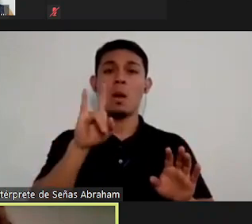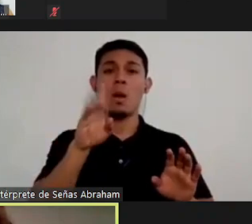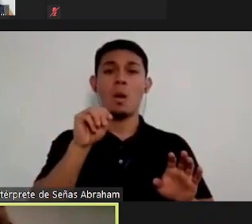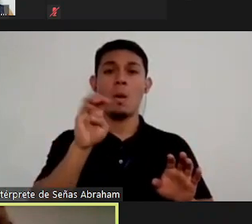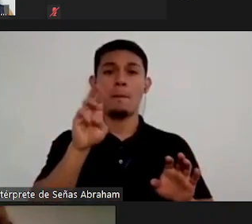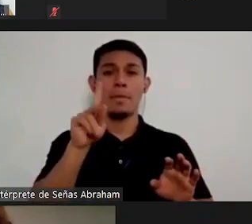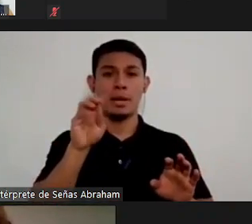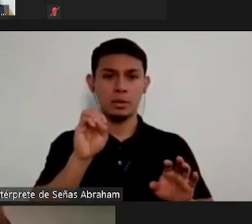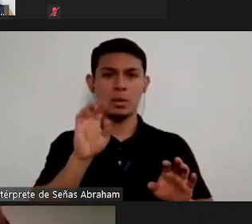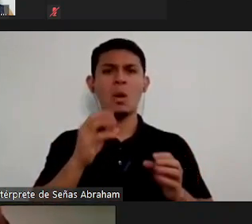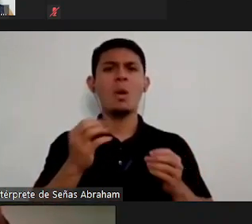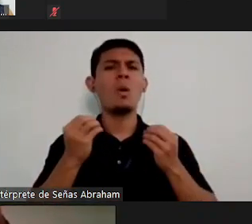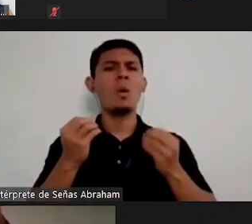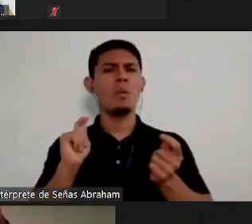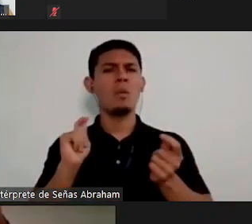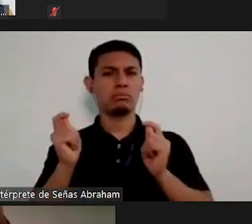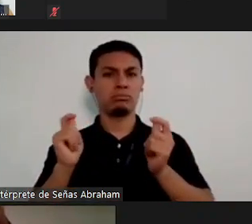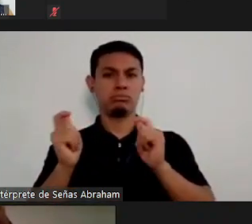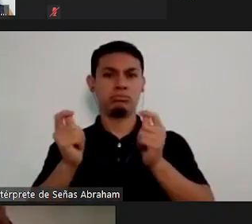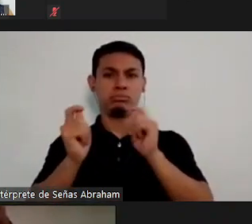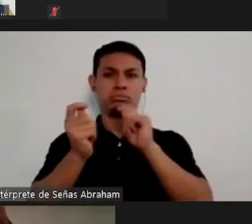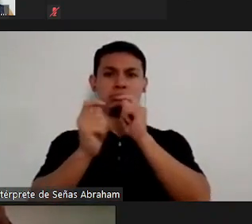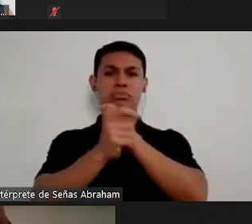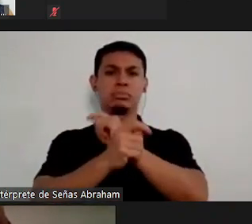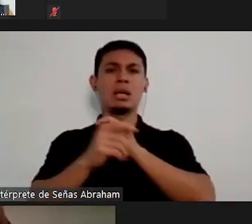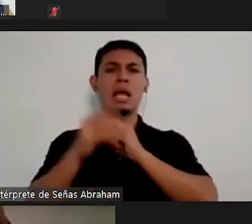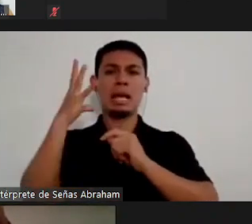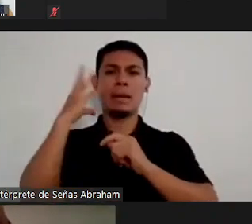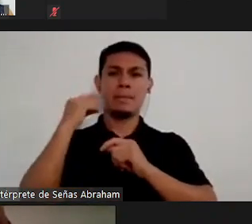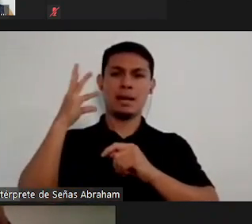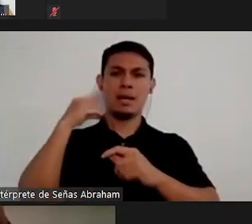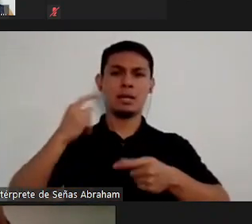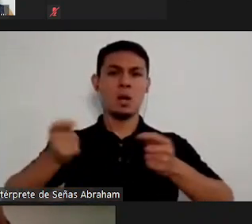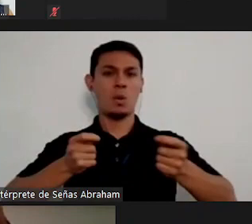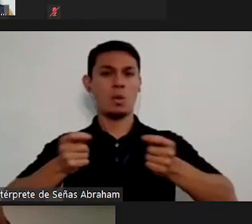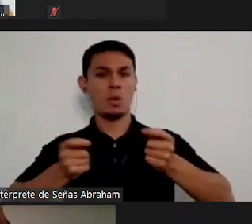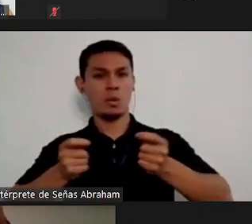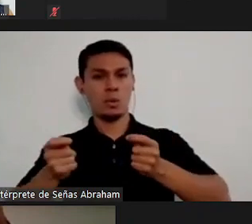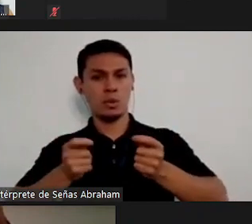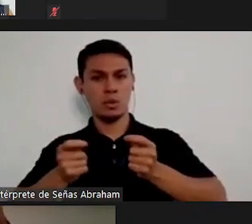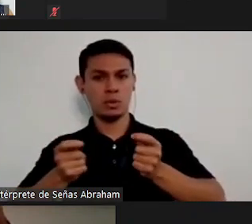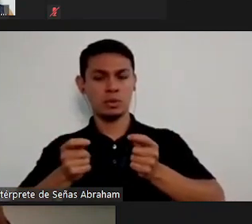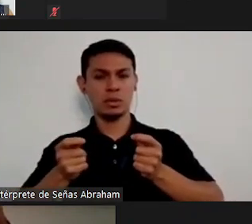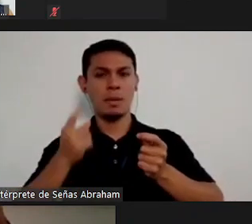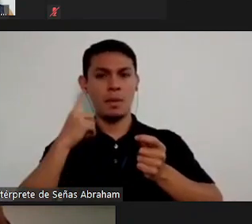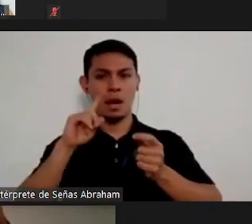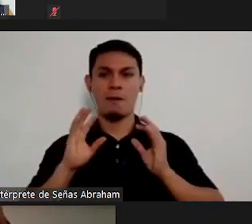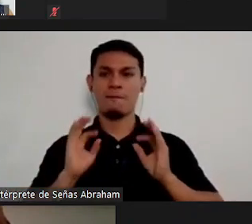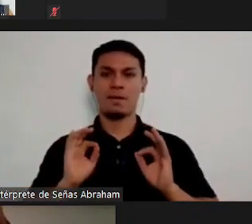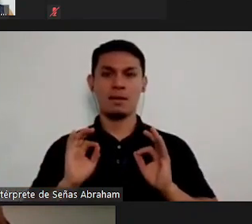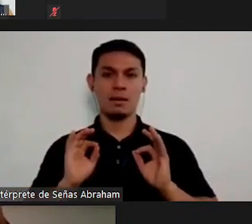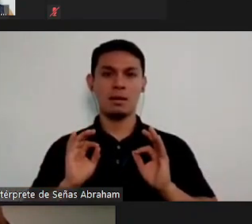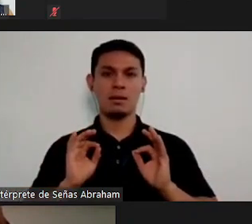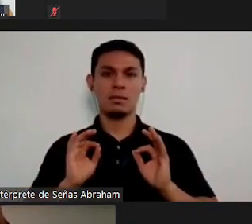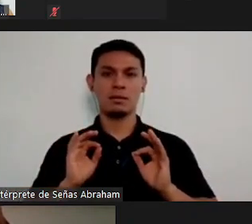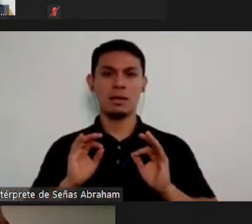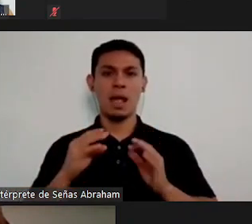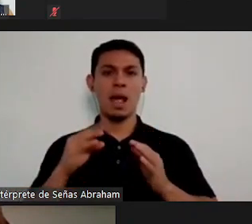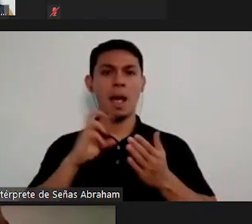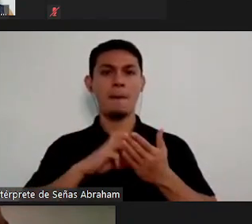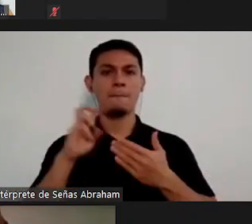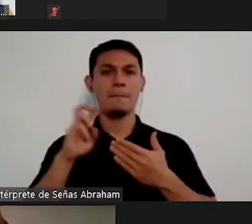romberto is how do the experiences evolve on governance to for